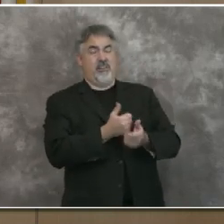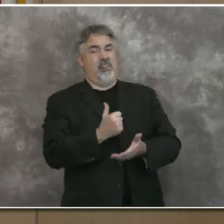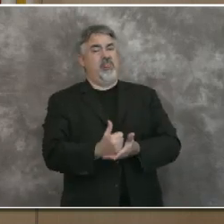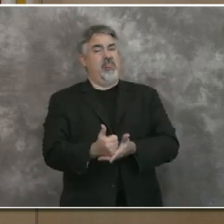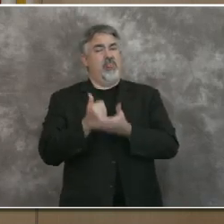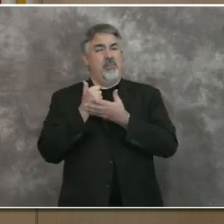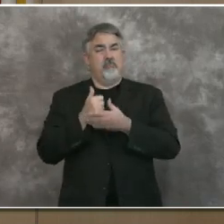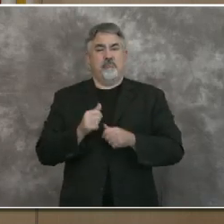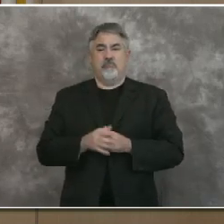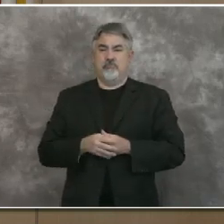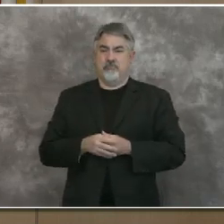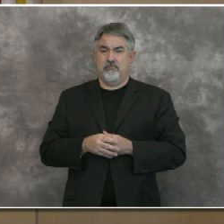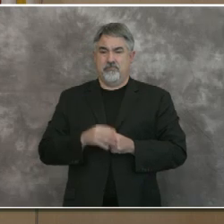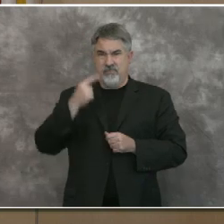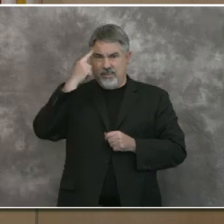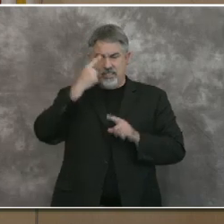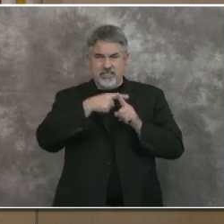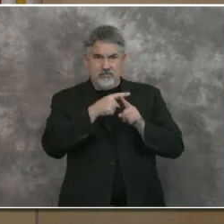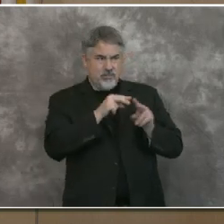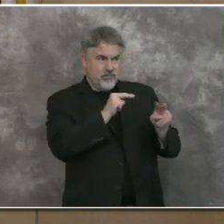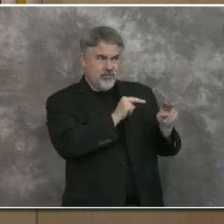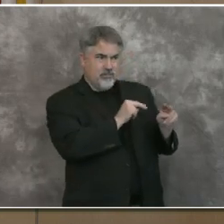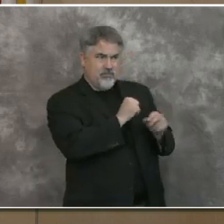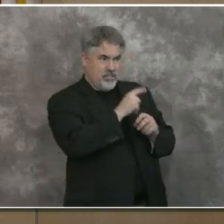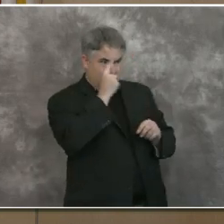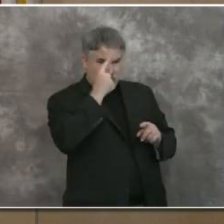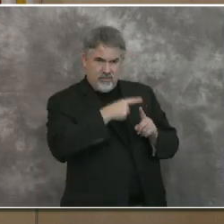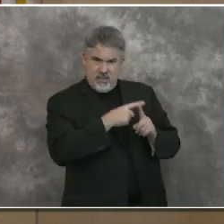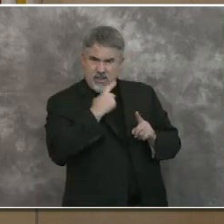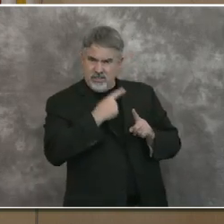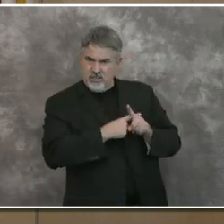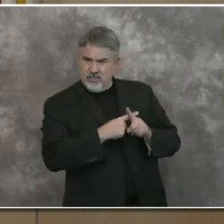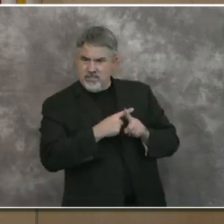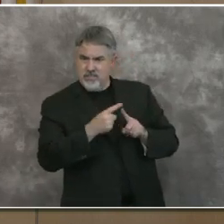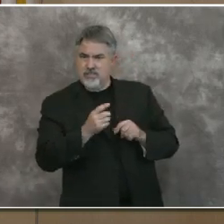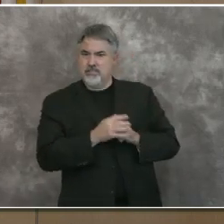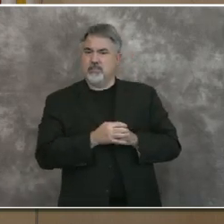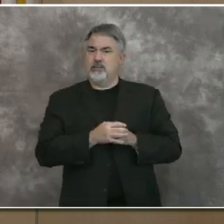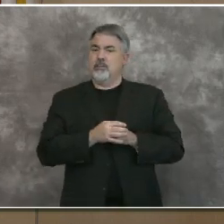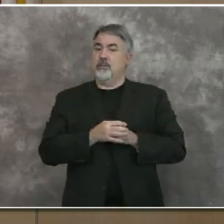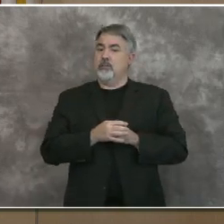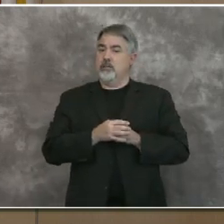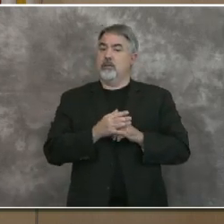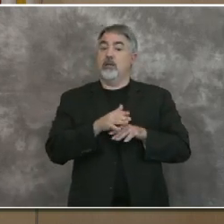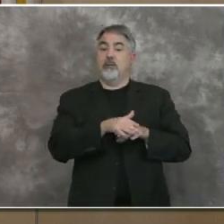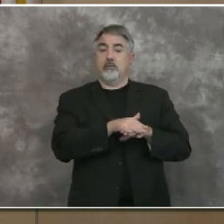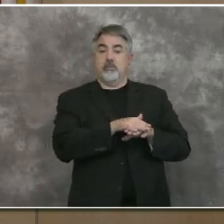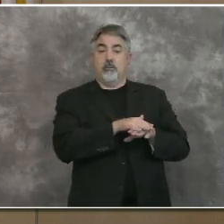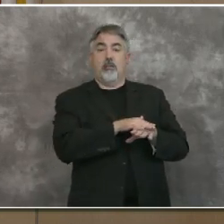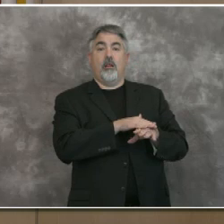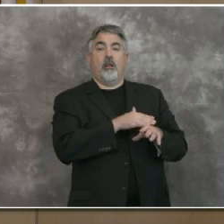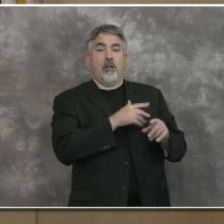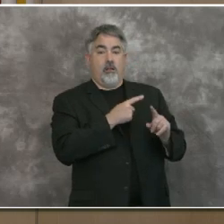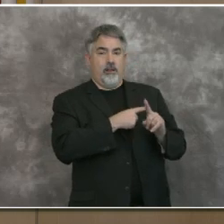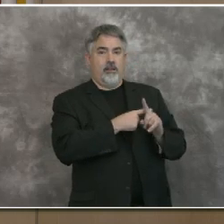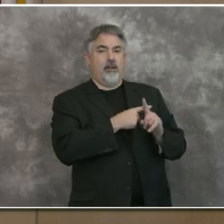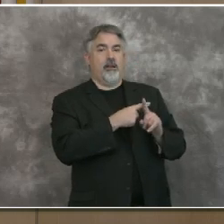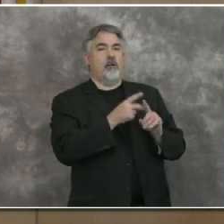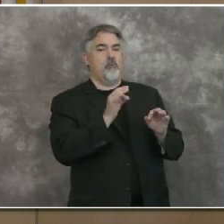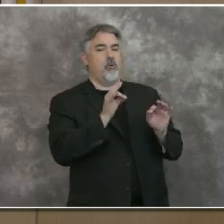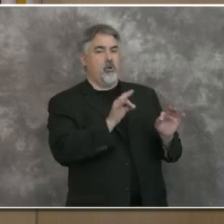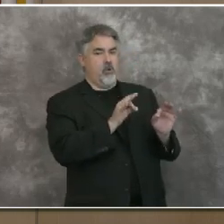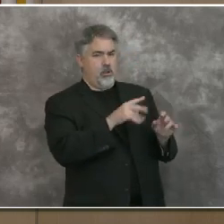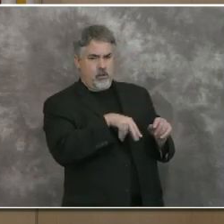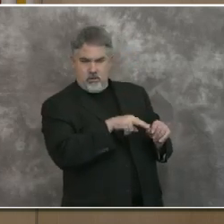thermometers might be slow in doing so, but we still encourage businesses, organizations, as they allow individuals to come back to